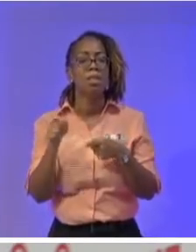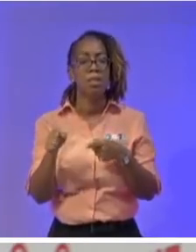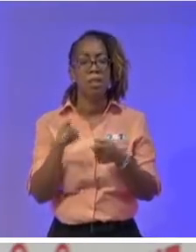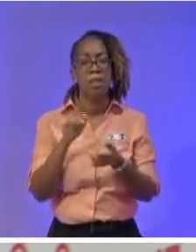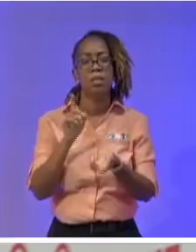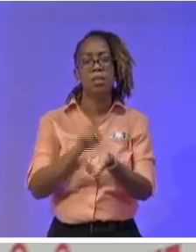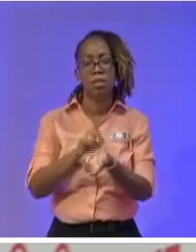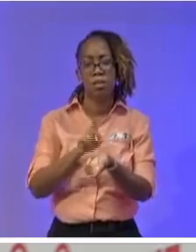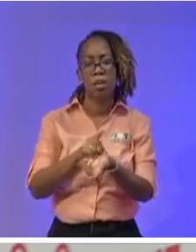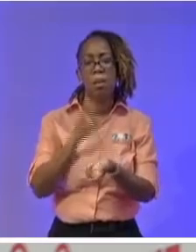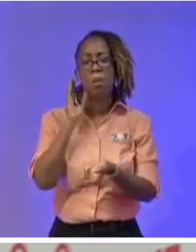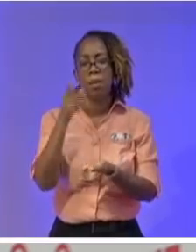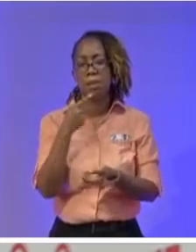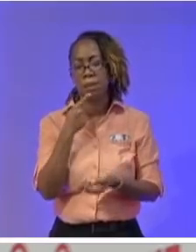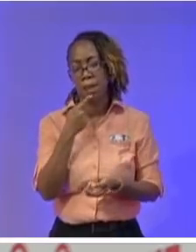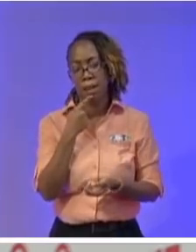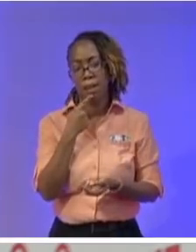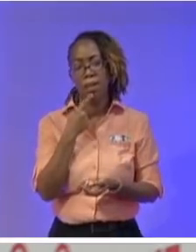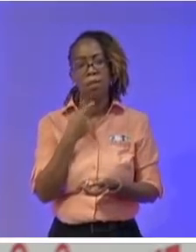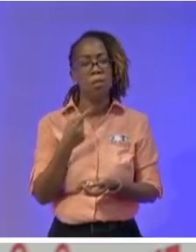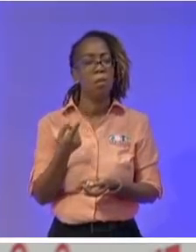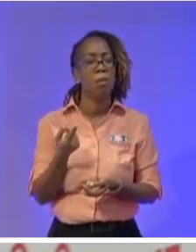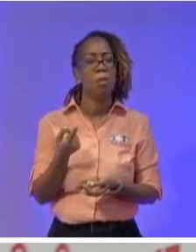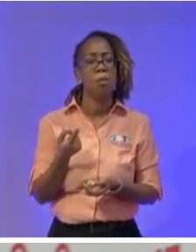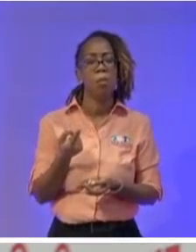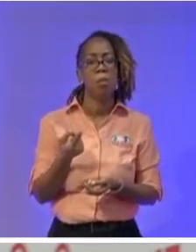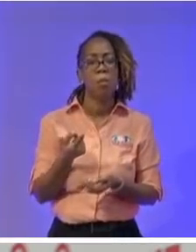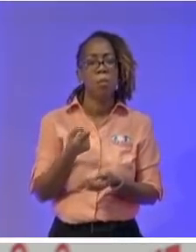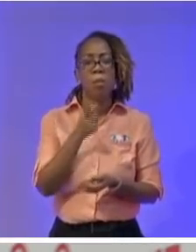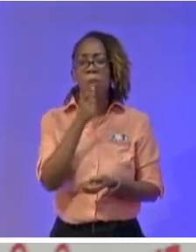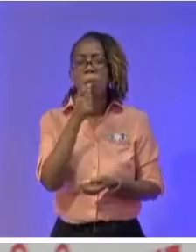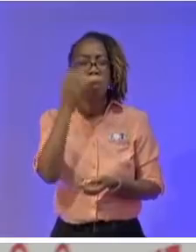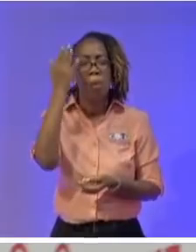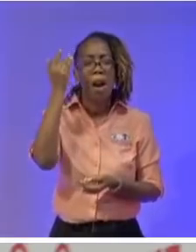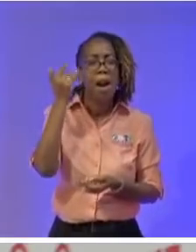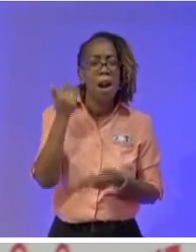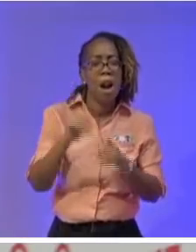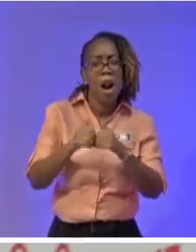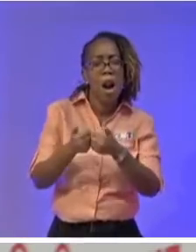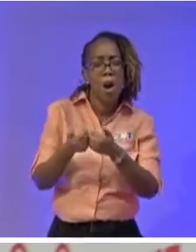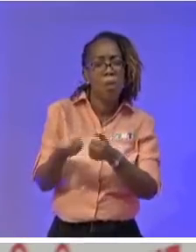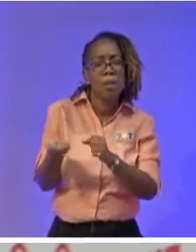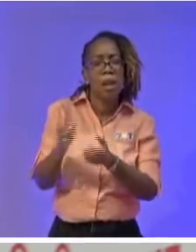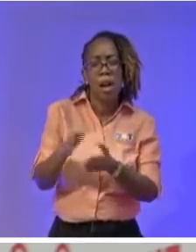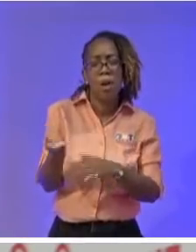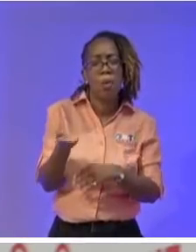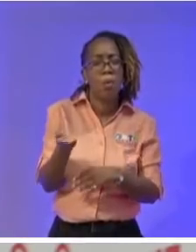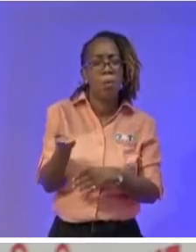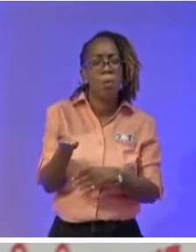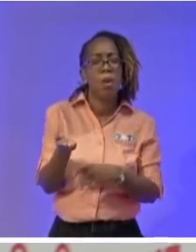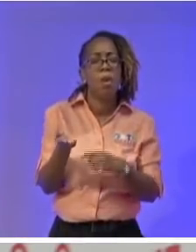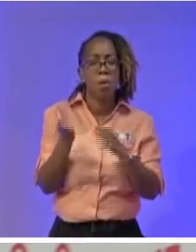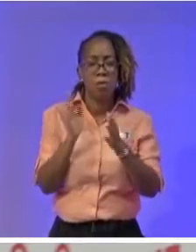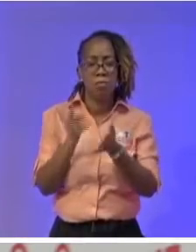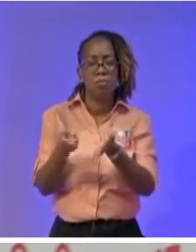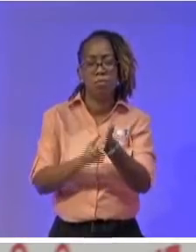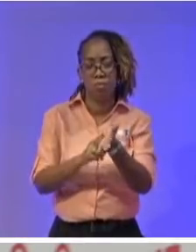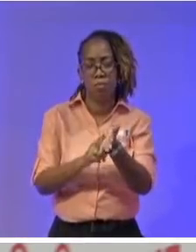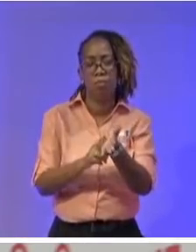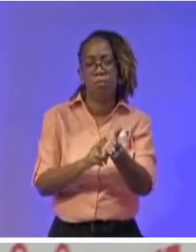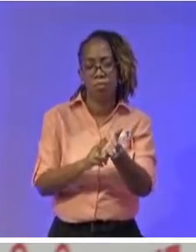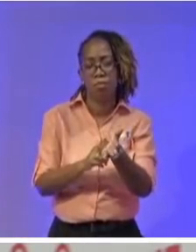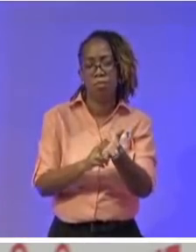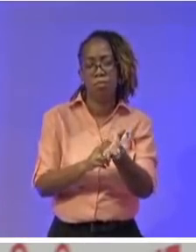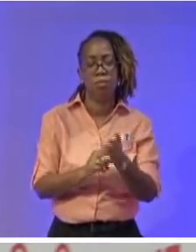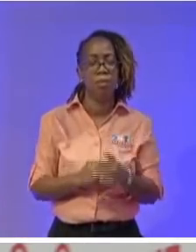is generally utilized based on what the clinician sends to the ministry's central repository, which is the EPI unit under Dr. Hines.